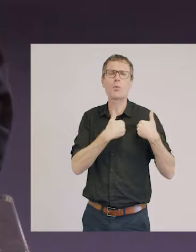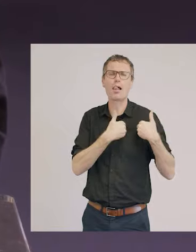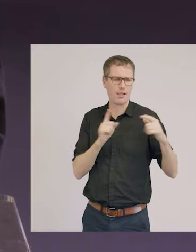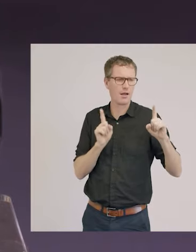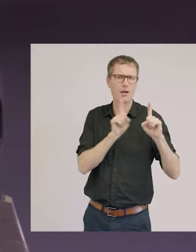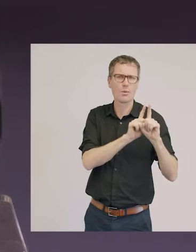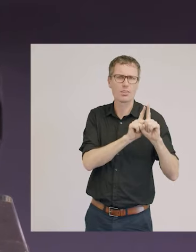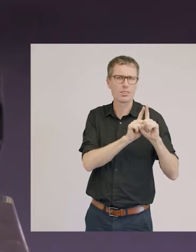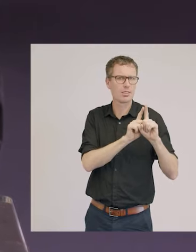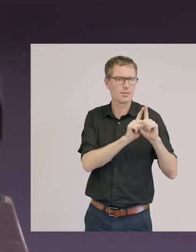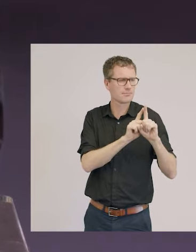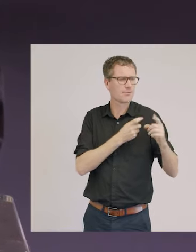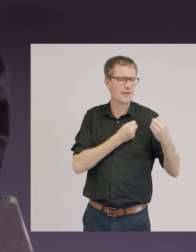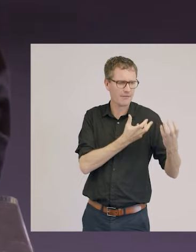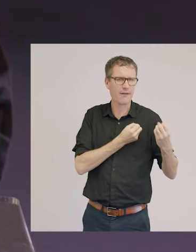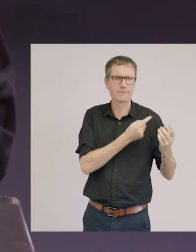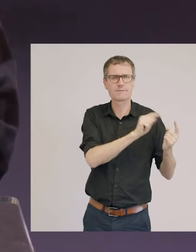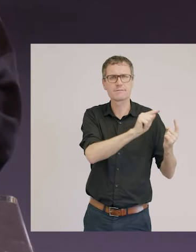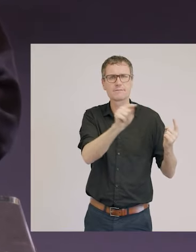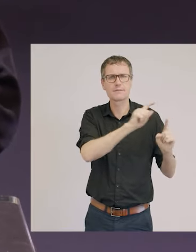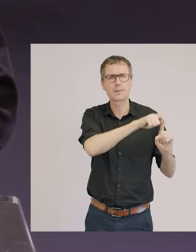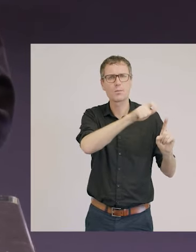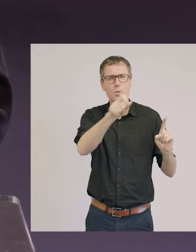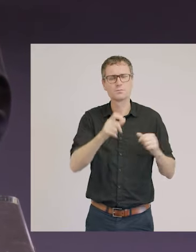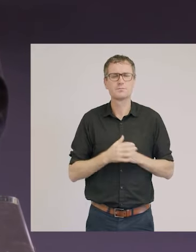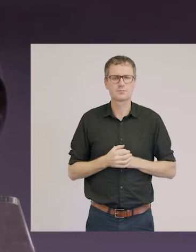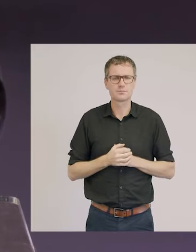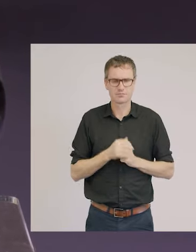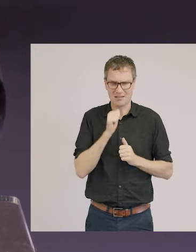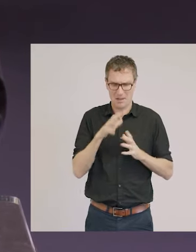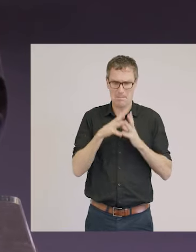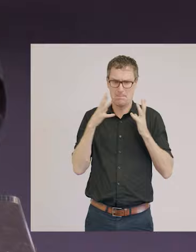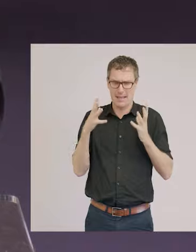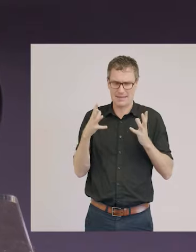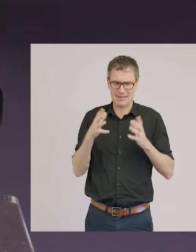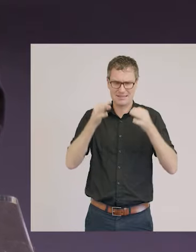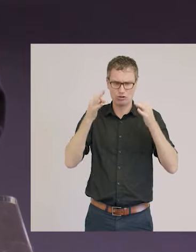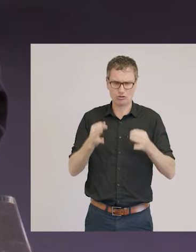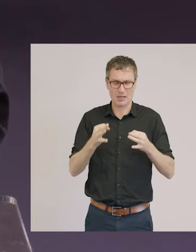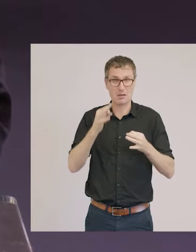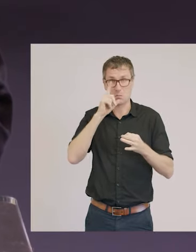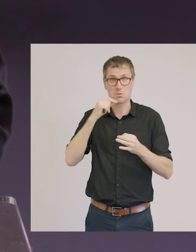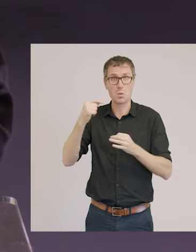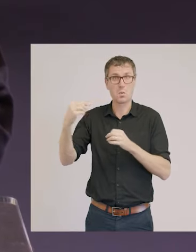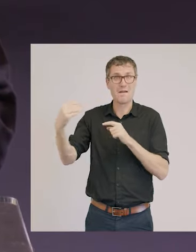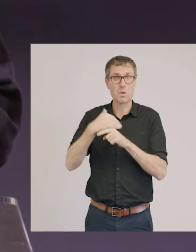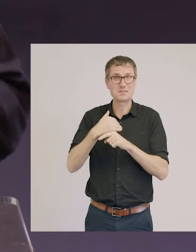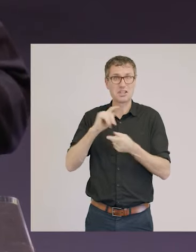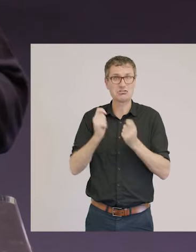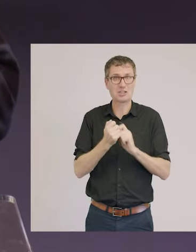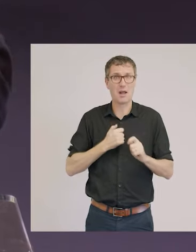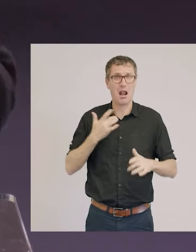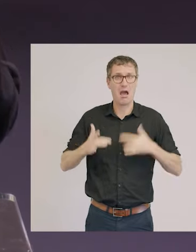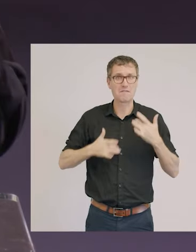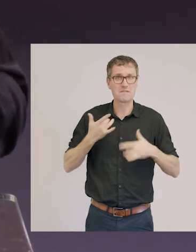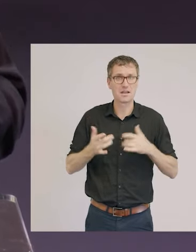you accountable to? Everybody should be accountable to somebody. So if you've got a big life-changing thing, you